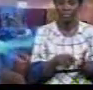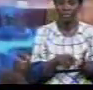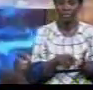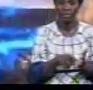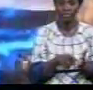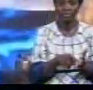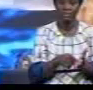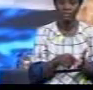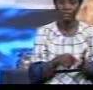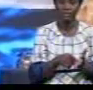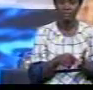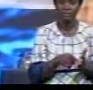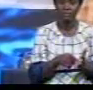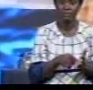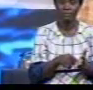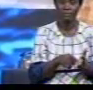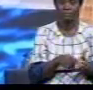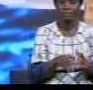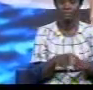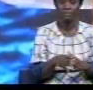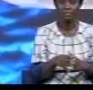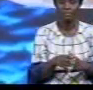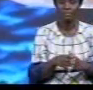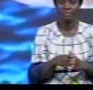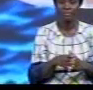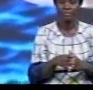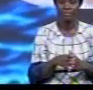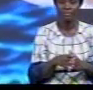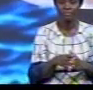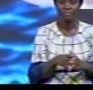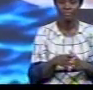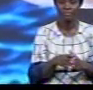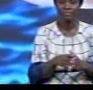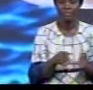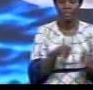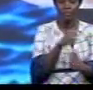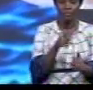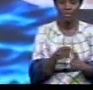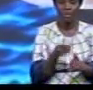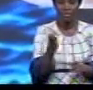Diseased. Ease is when there is calm,